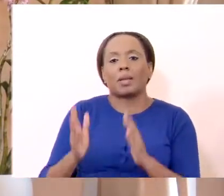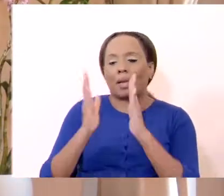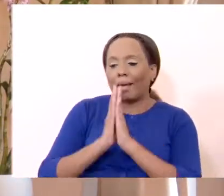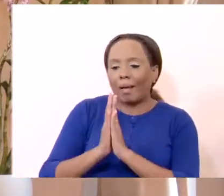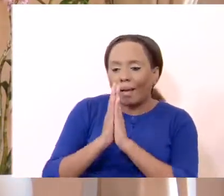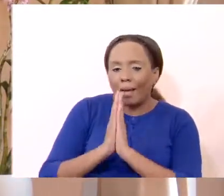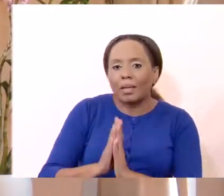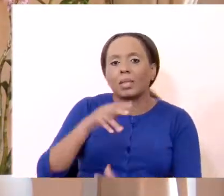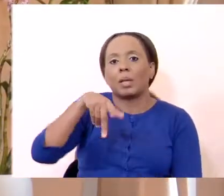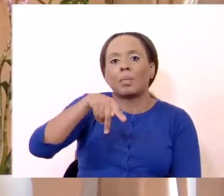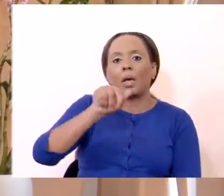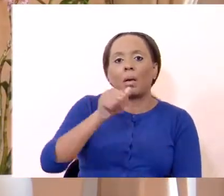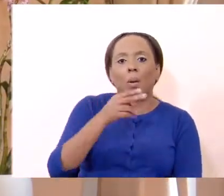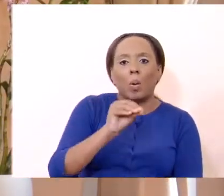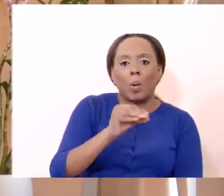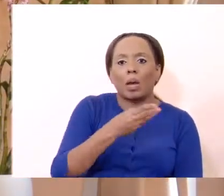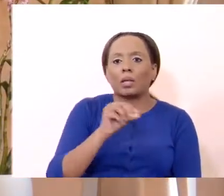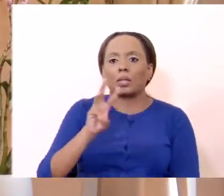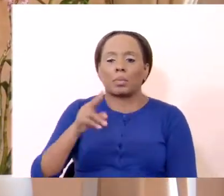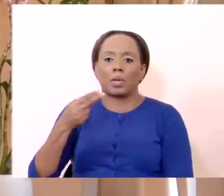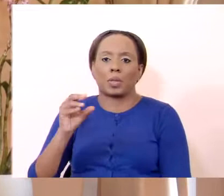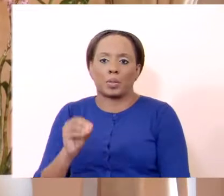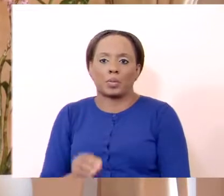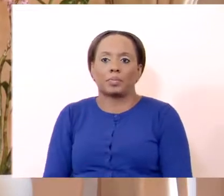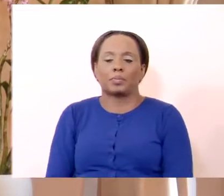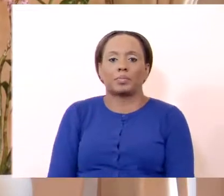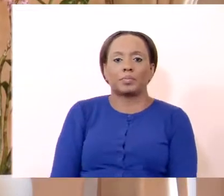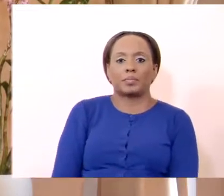PAHO WHO.